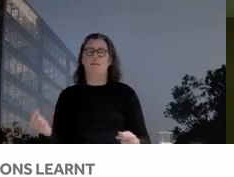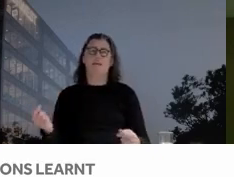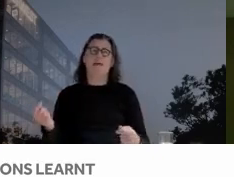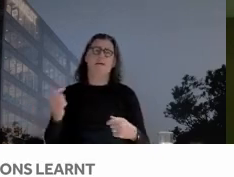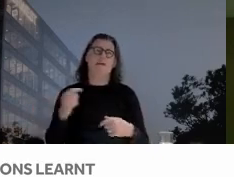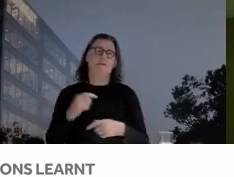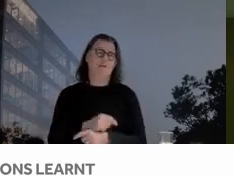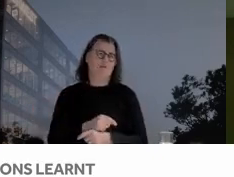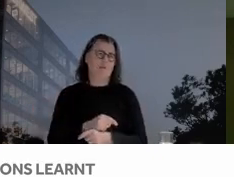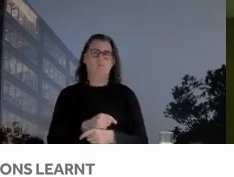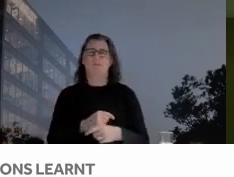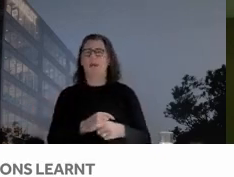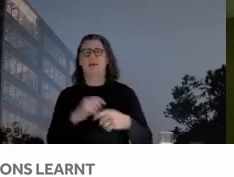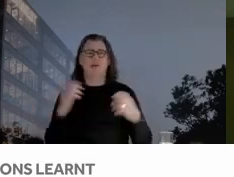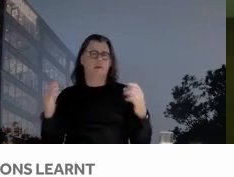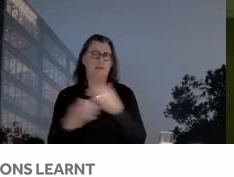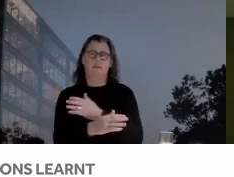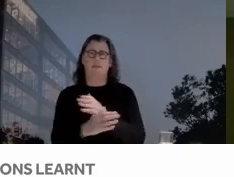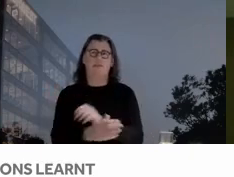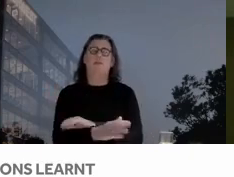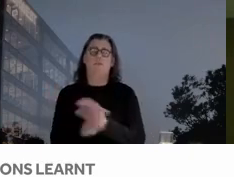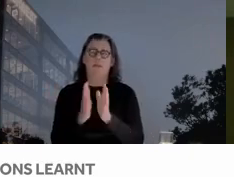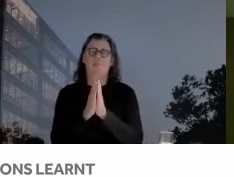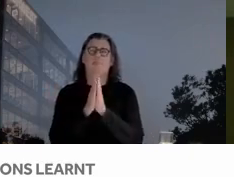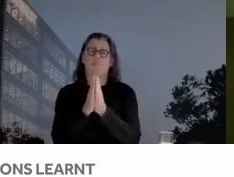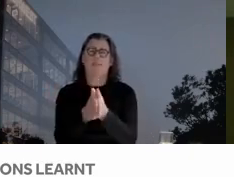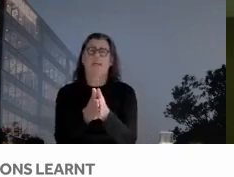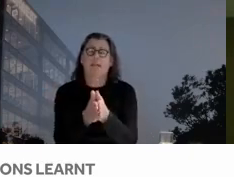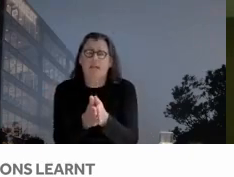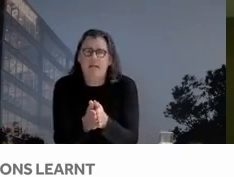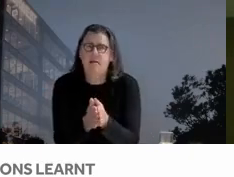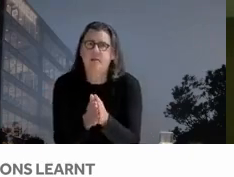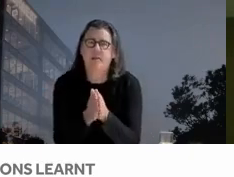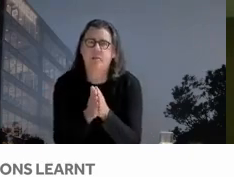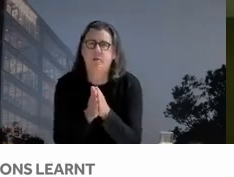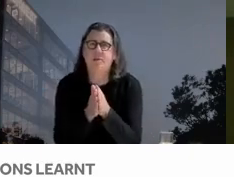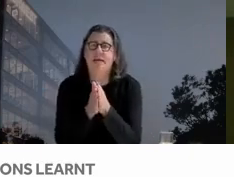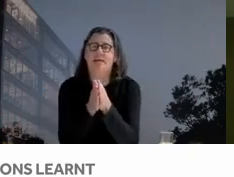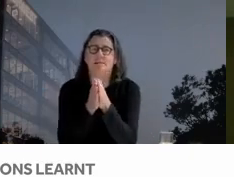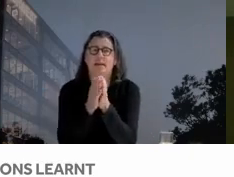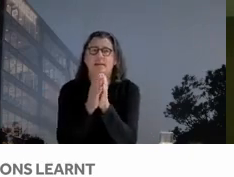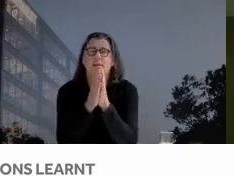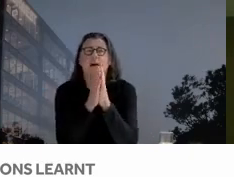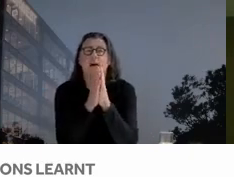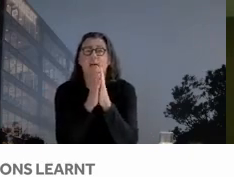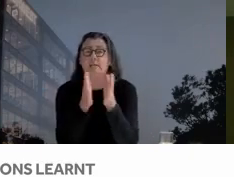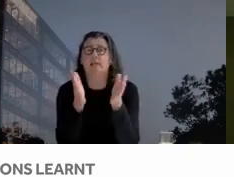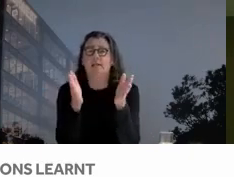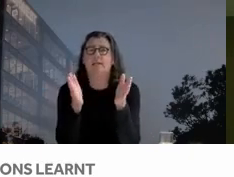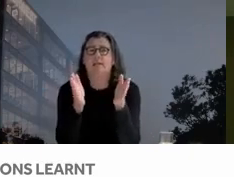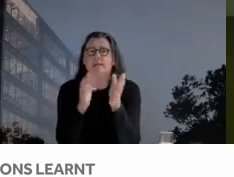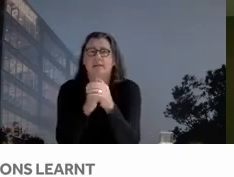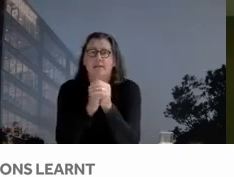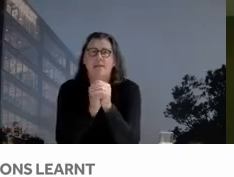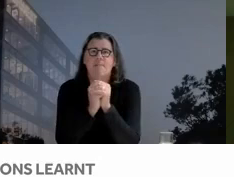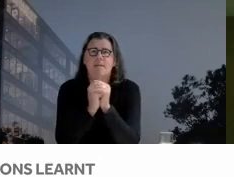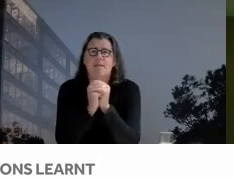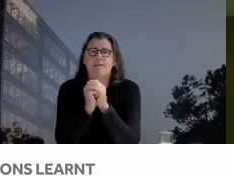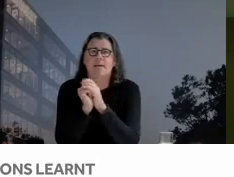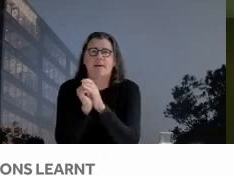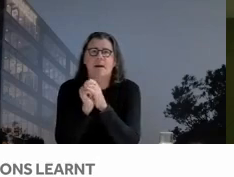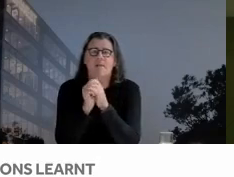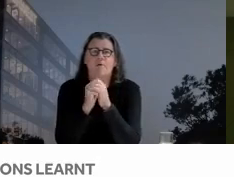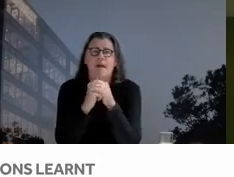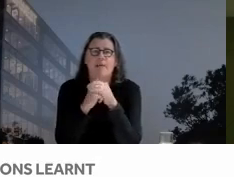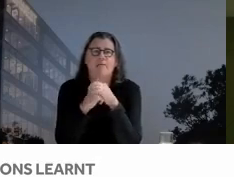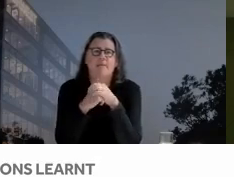or ICE's data in EPIC, or it just keep linear within one data set. Ideally,